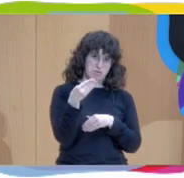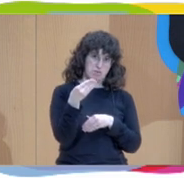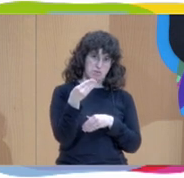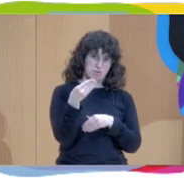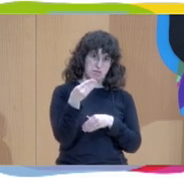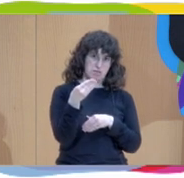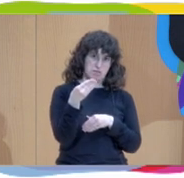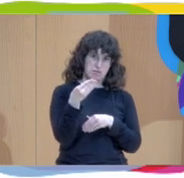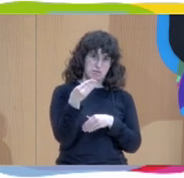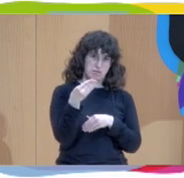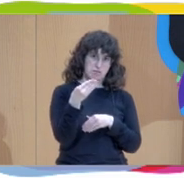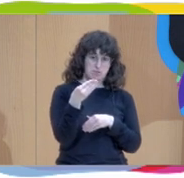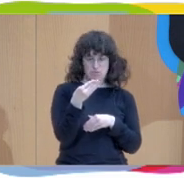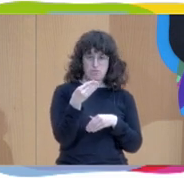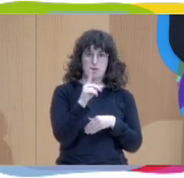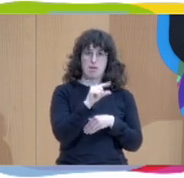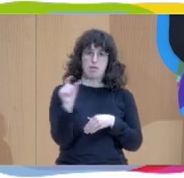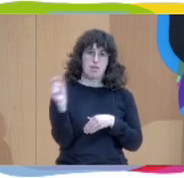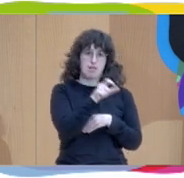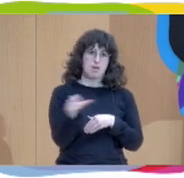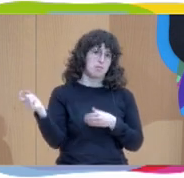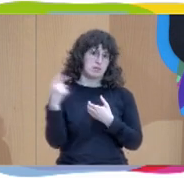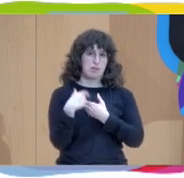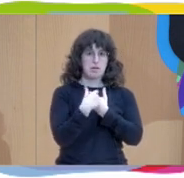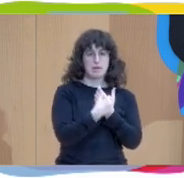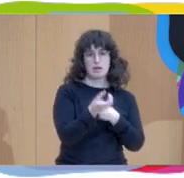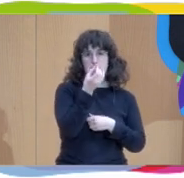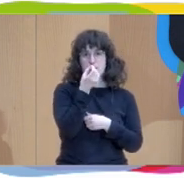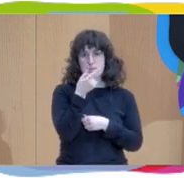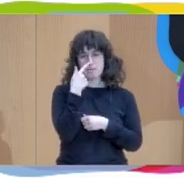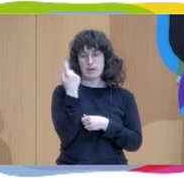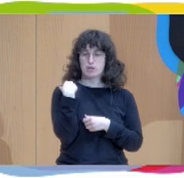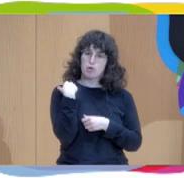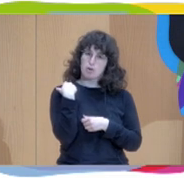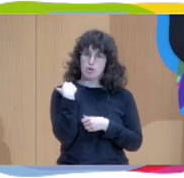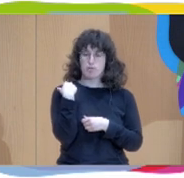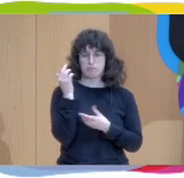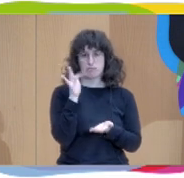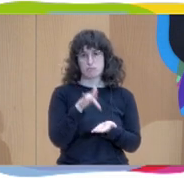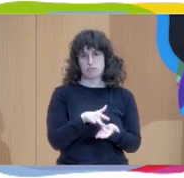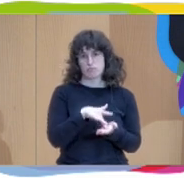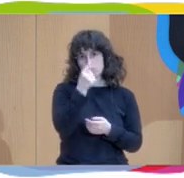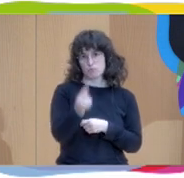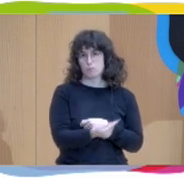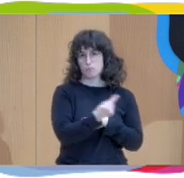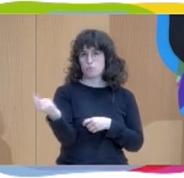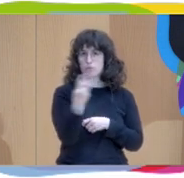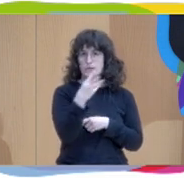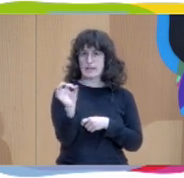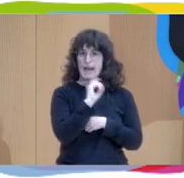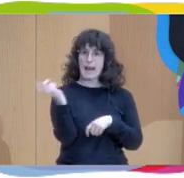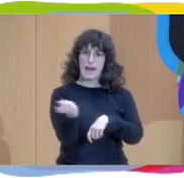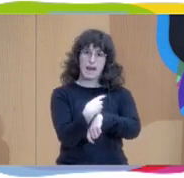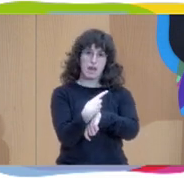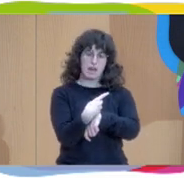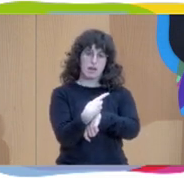and it was a 30 hours training of basic things about dialogical approach.